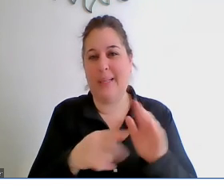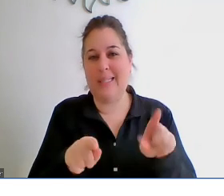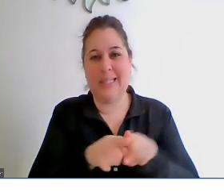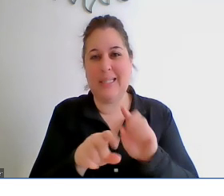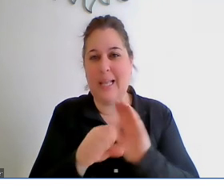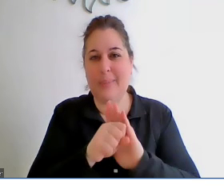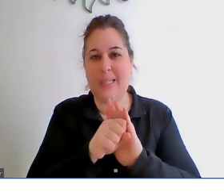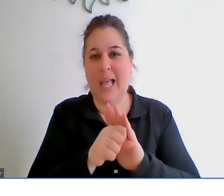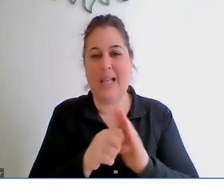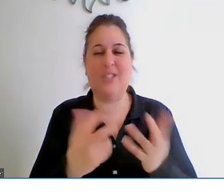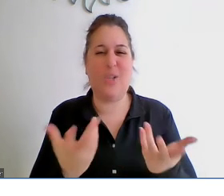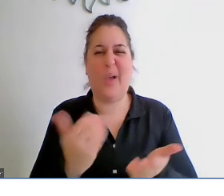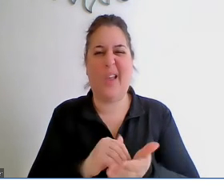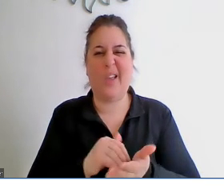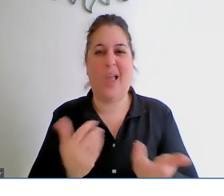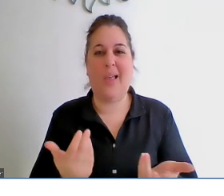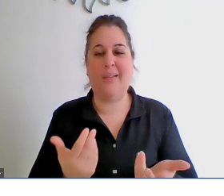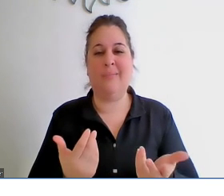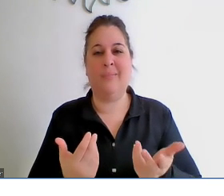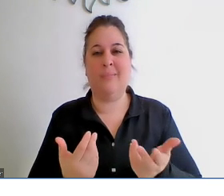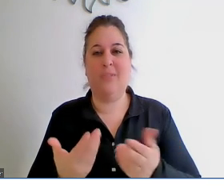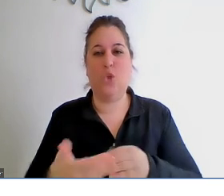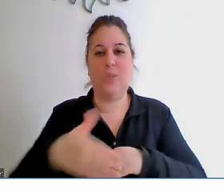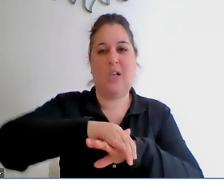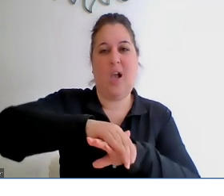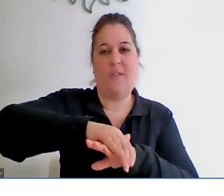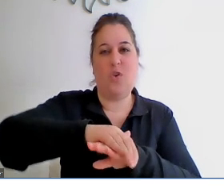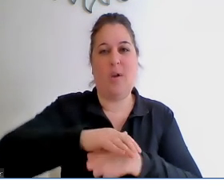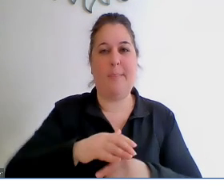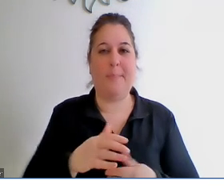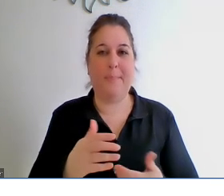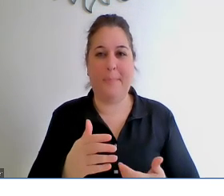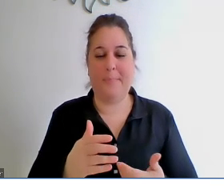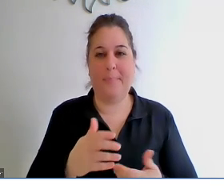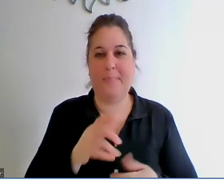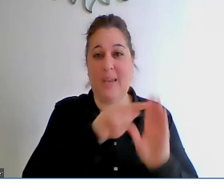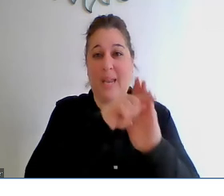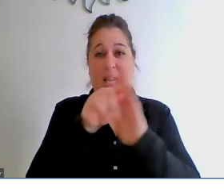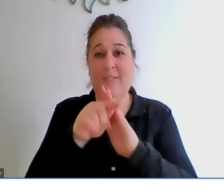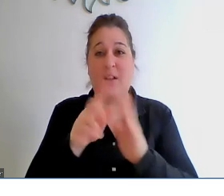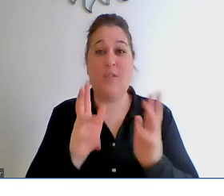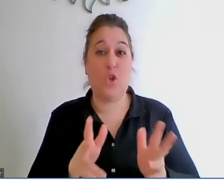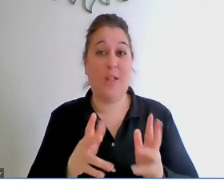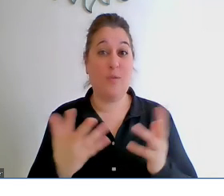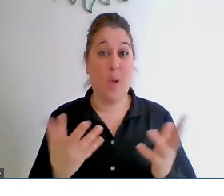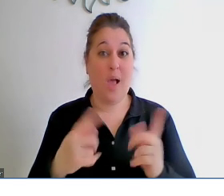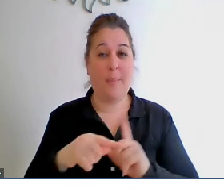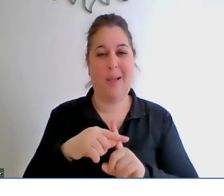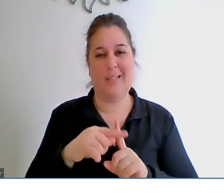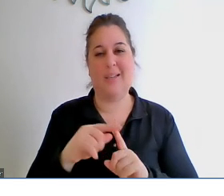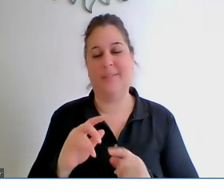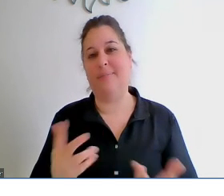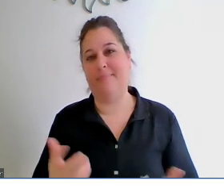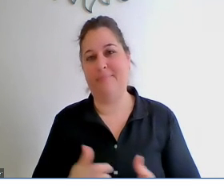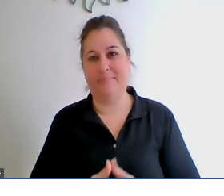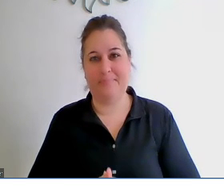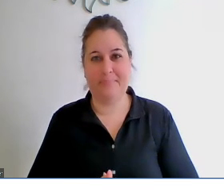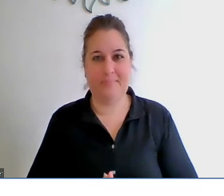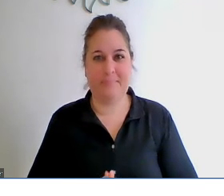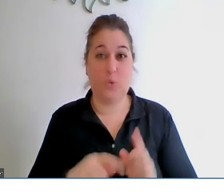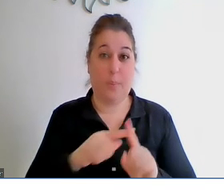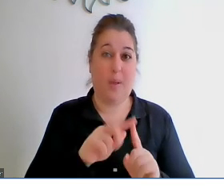two negatives. They're the same sign. Put your finger over it. What are you left with? Positive. So that will get you your positive 36.